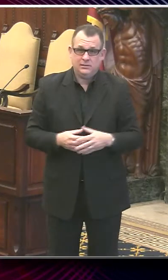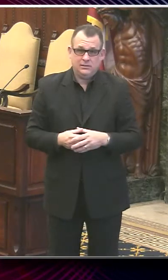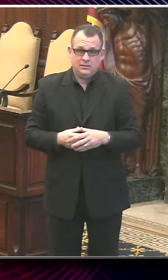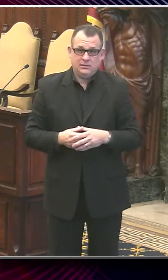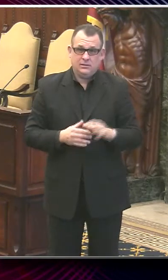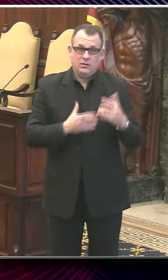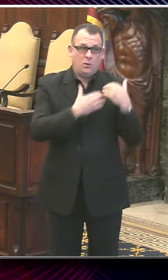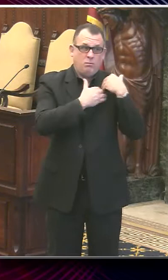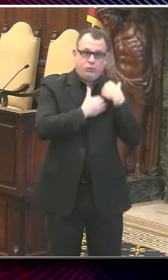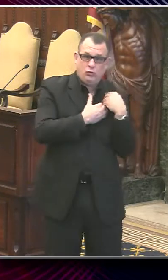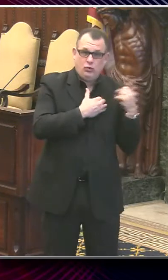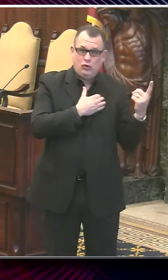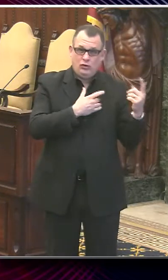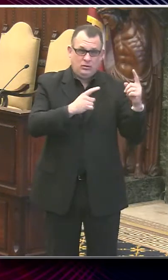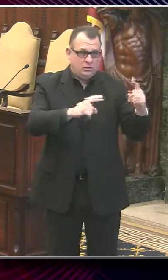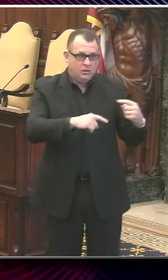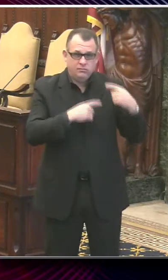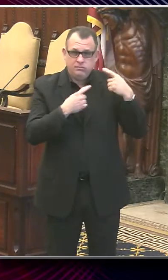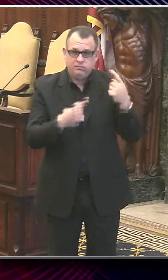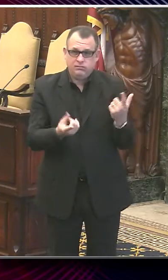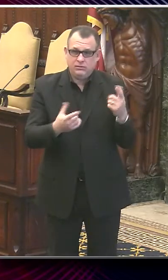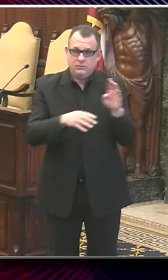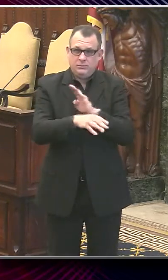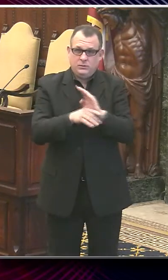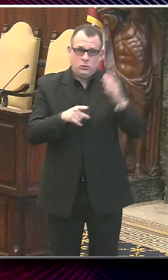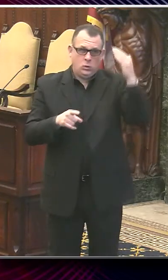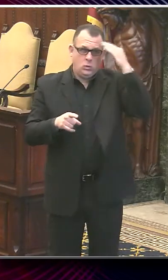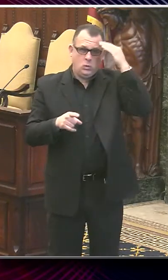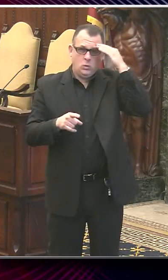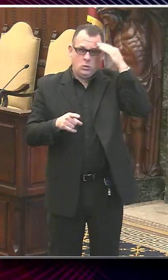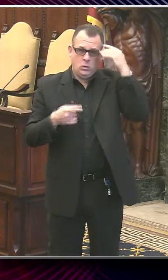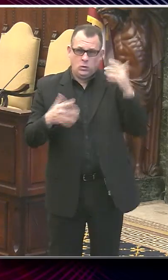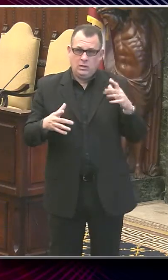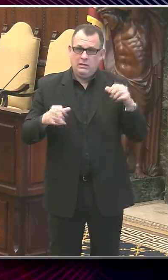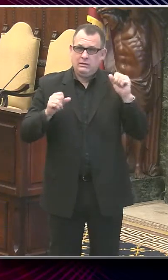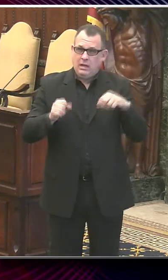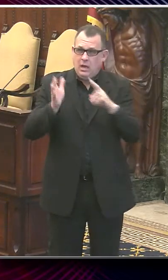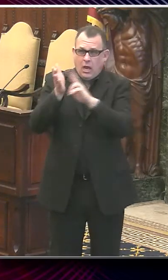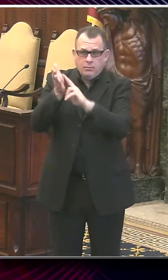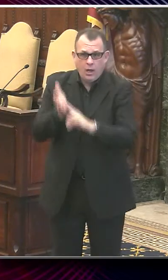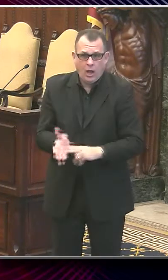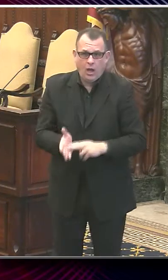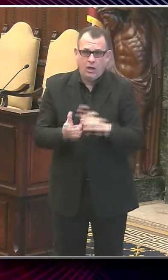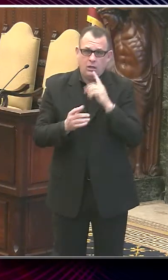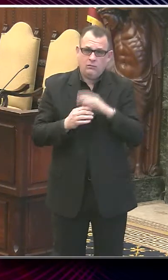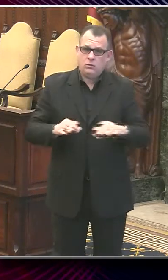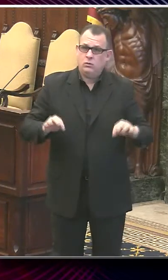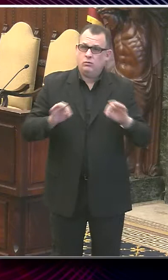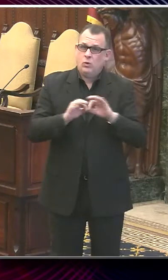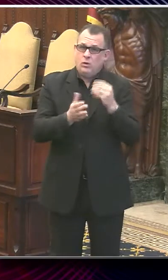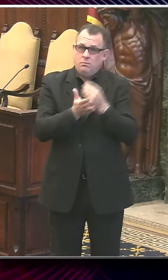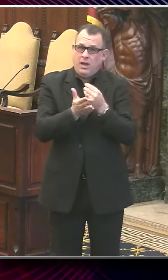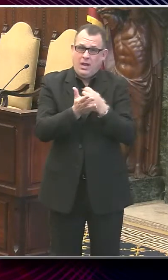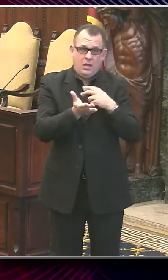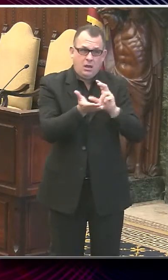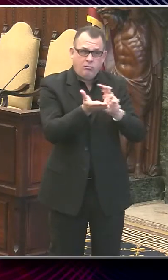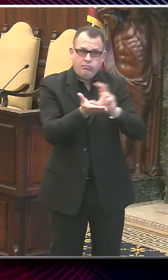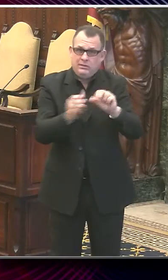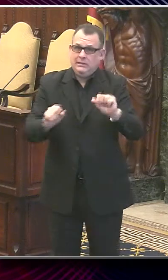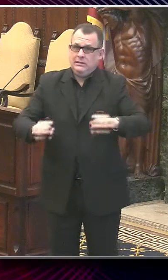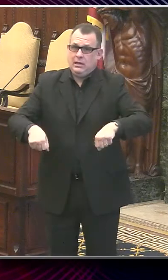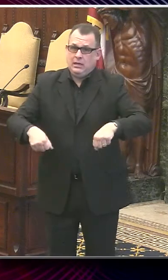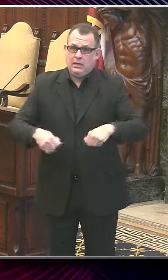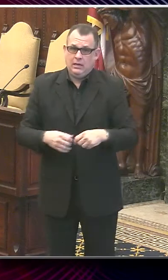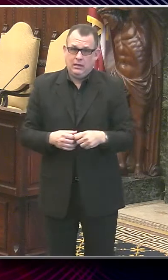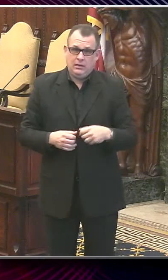pandemic, we want to make sure businesses are aware of and apply for this significant source of financial relief. Finally, I want to